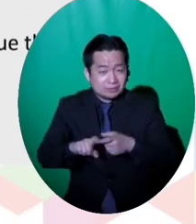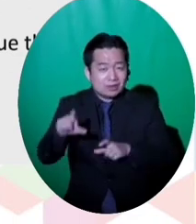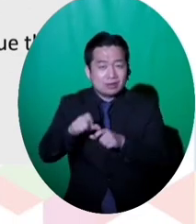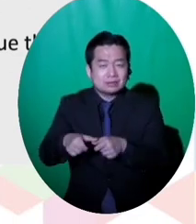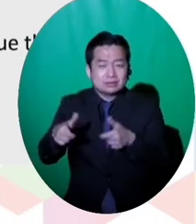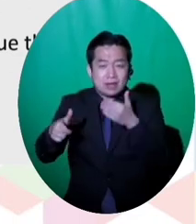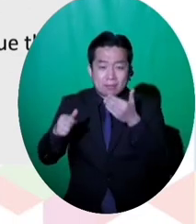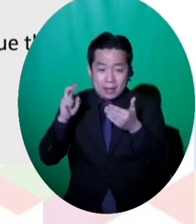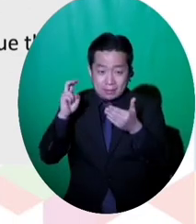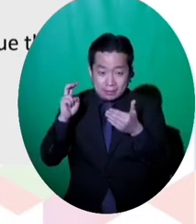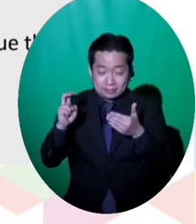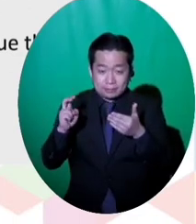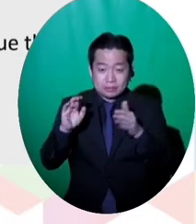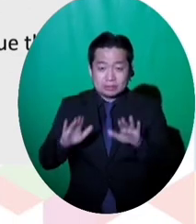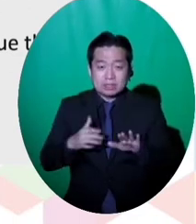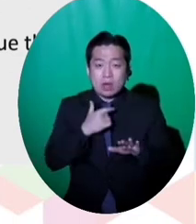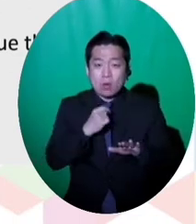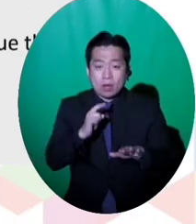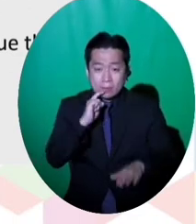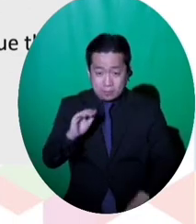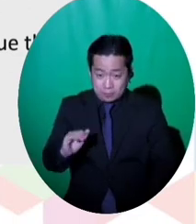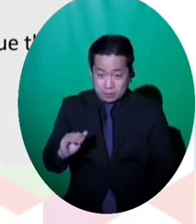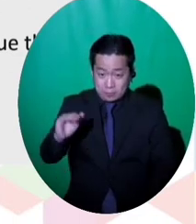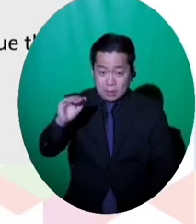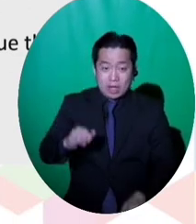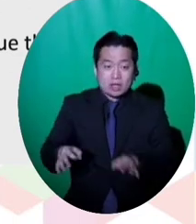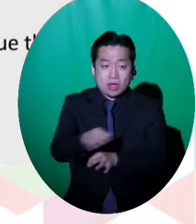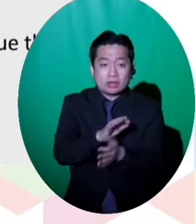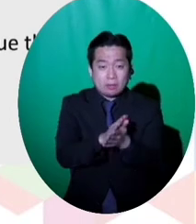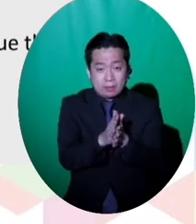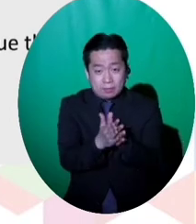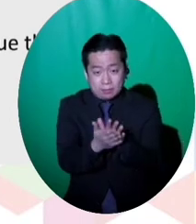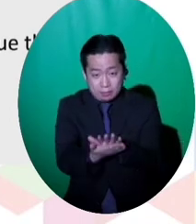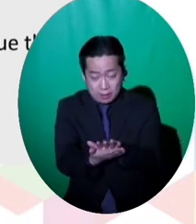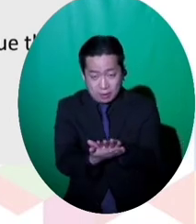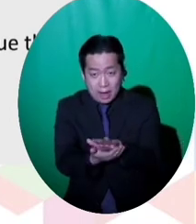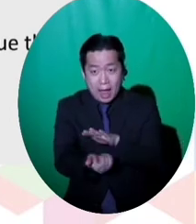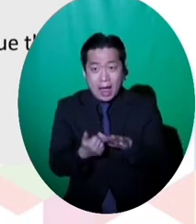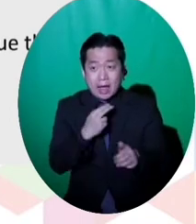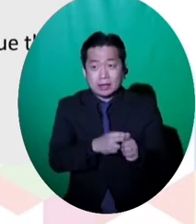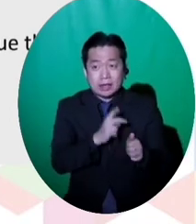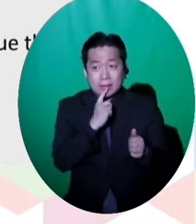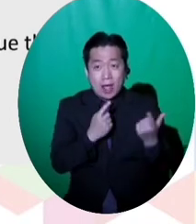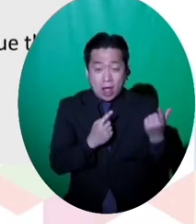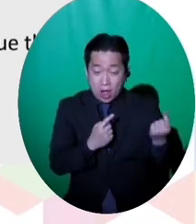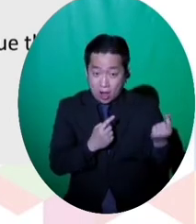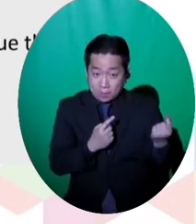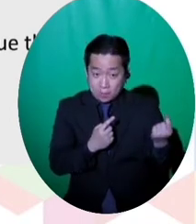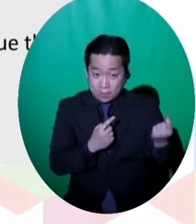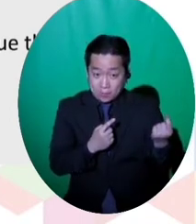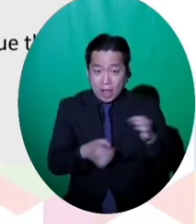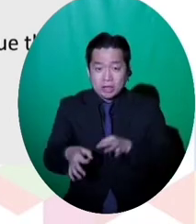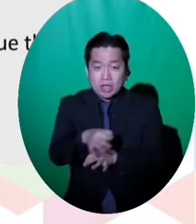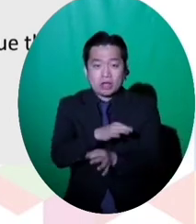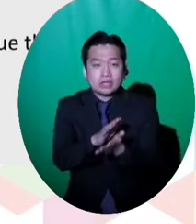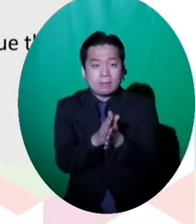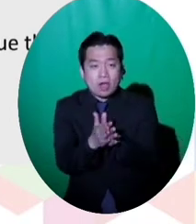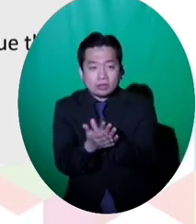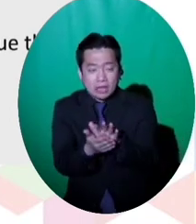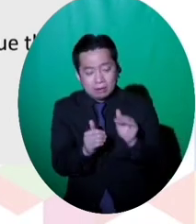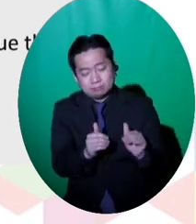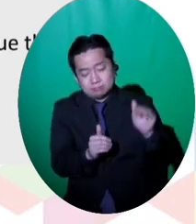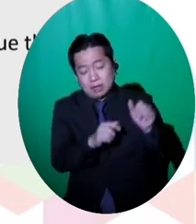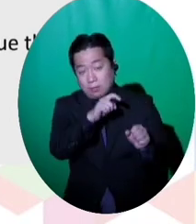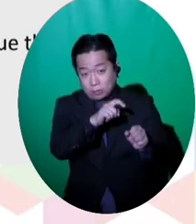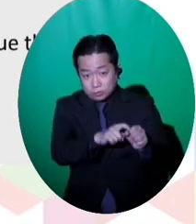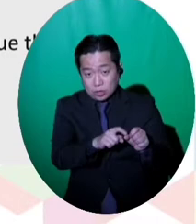changes that my dear colleague Nancy Folbre has suggested to us. But democracy and care seem to